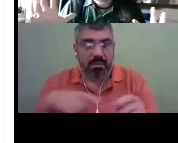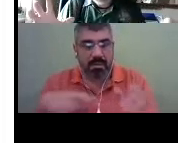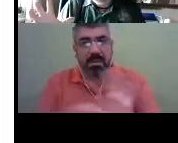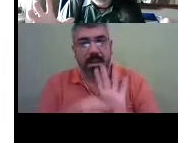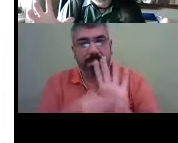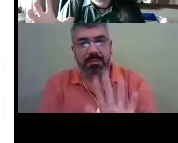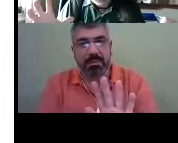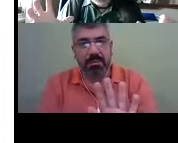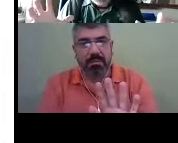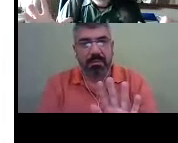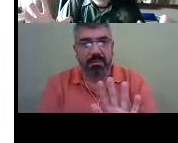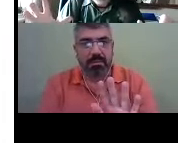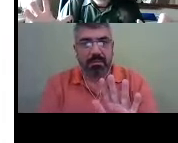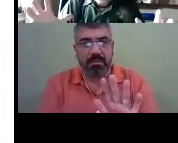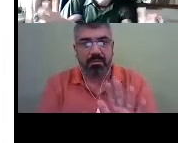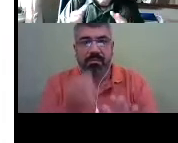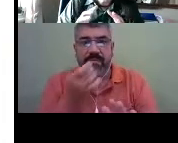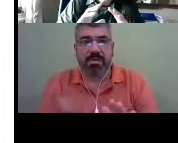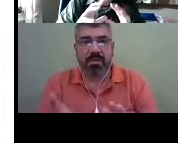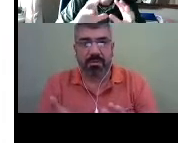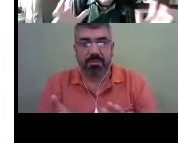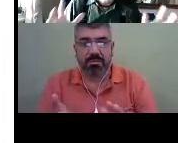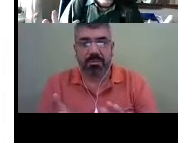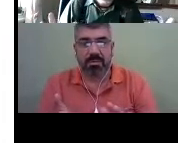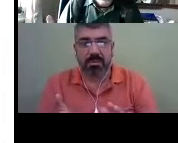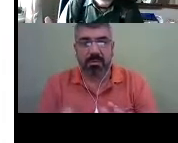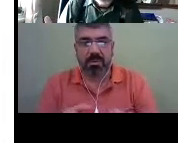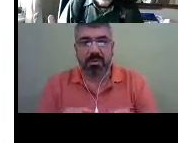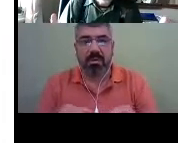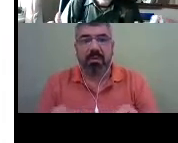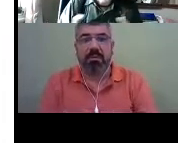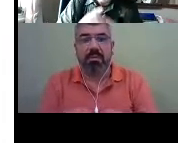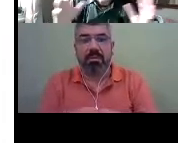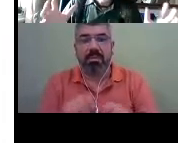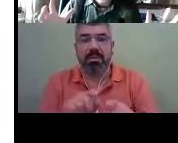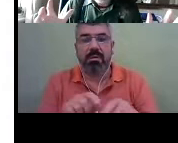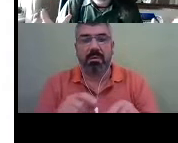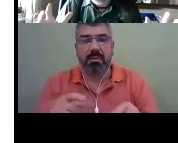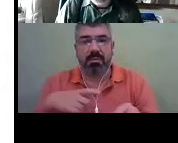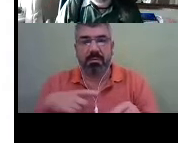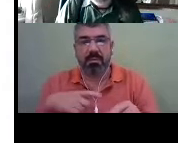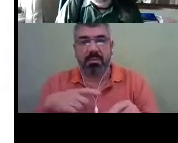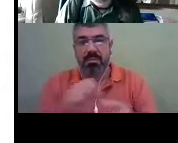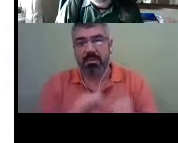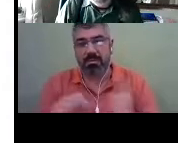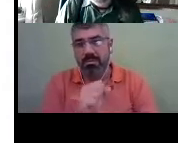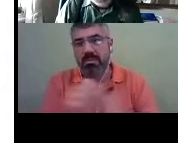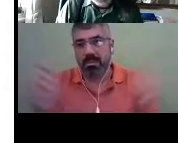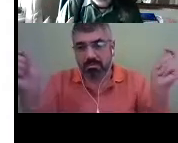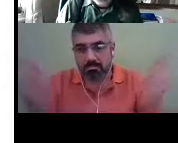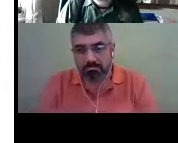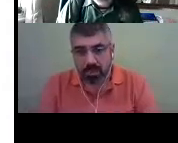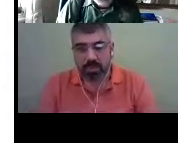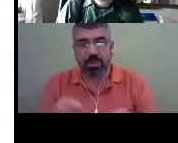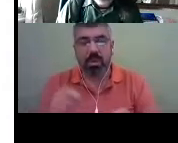a nutshell. Okay, it's, of course, we don't all live in prison, but the modern world is like a great big prison. Now that's